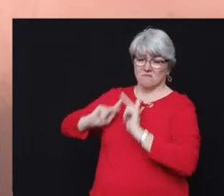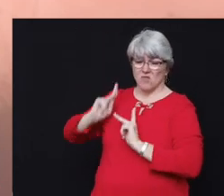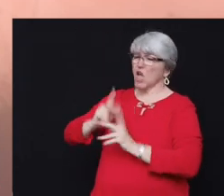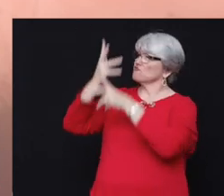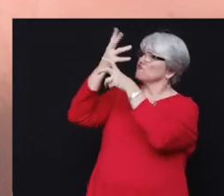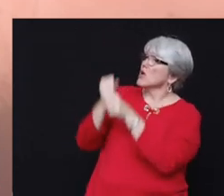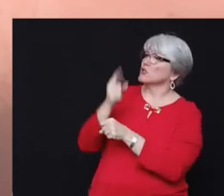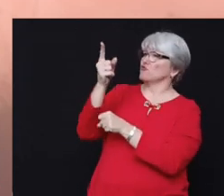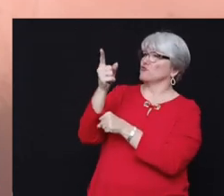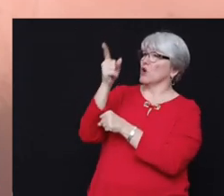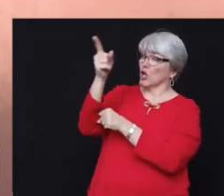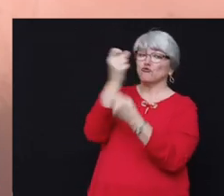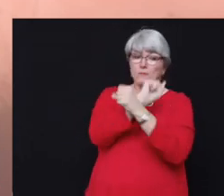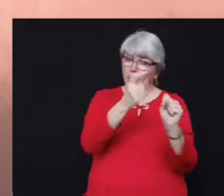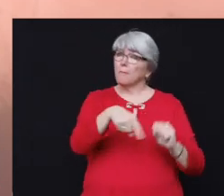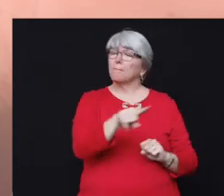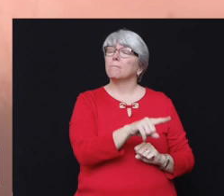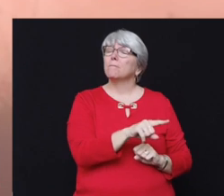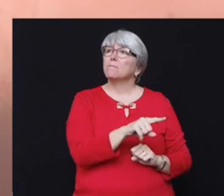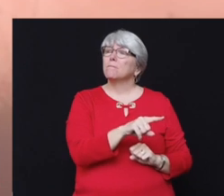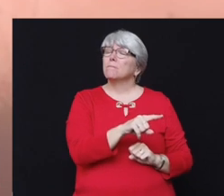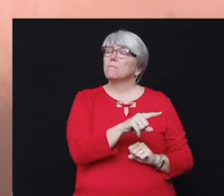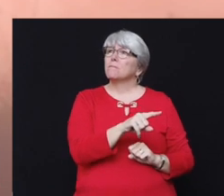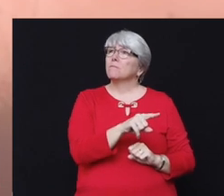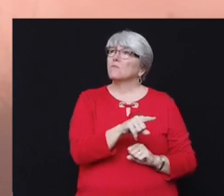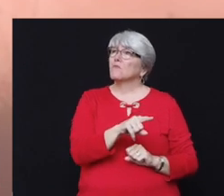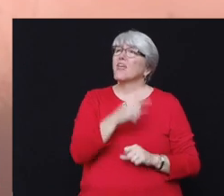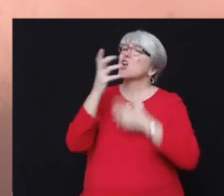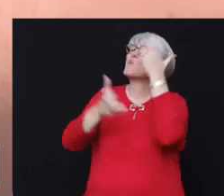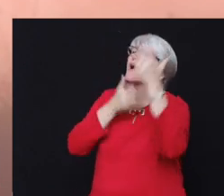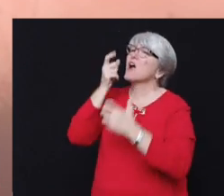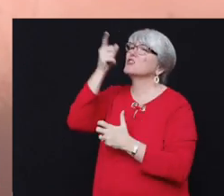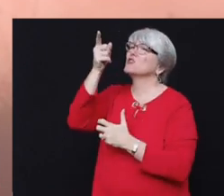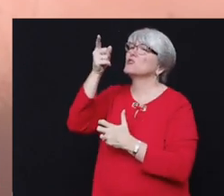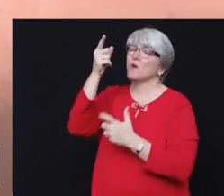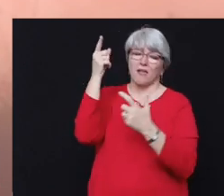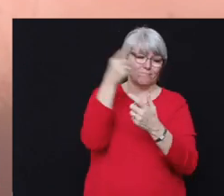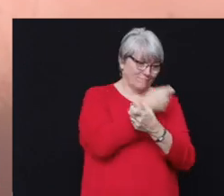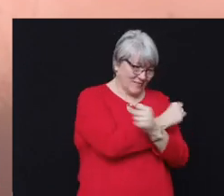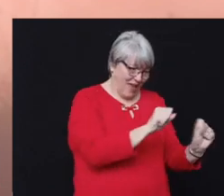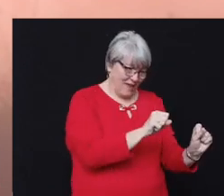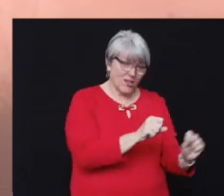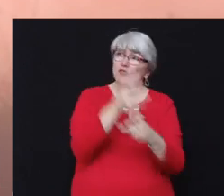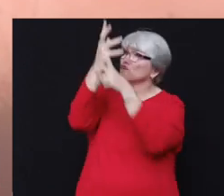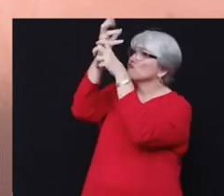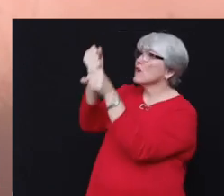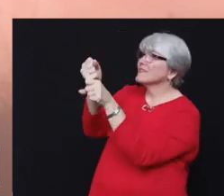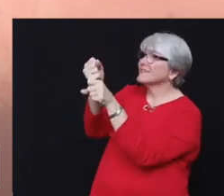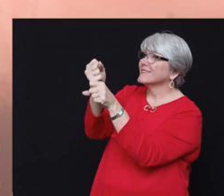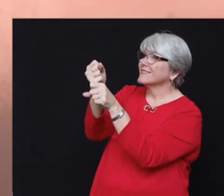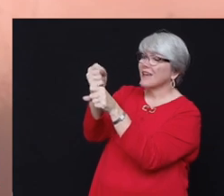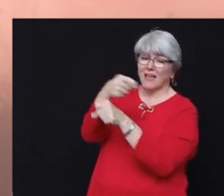They trusted you, and you delivered them. To you they cried out and were saved. In you they trusted and were